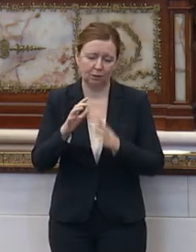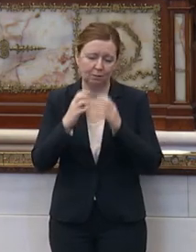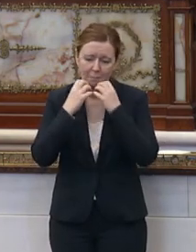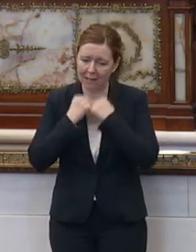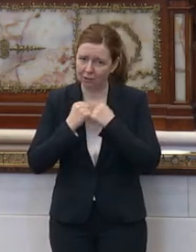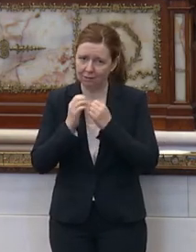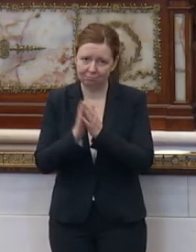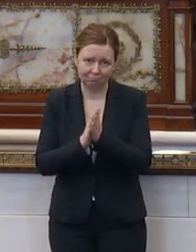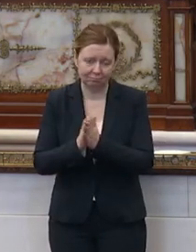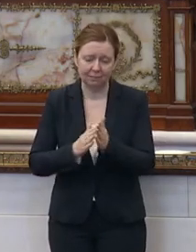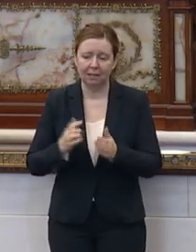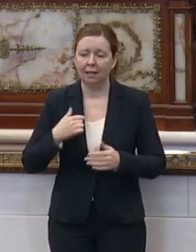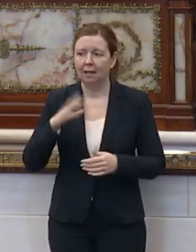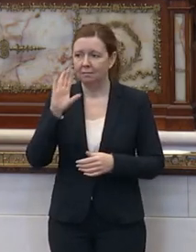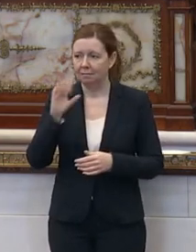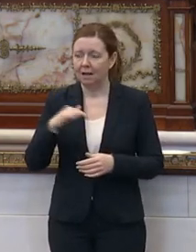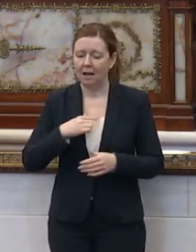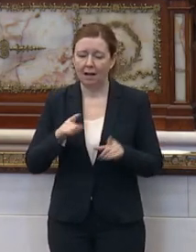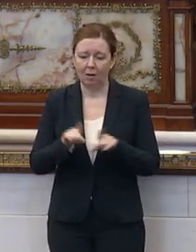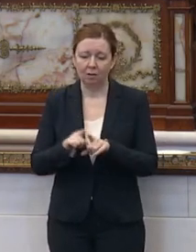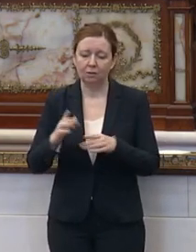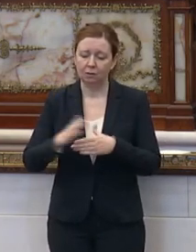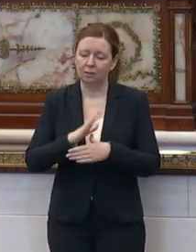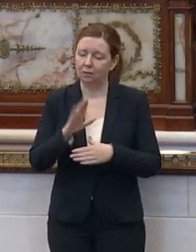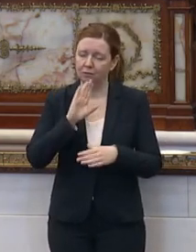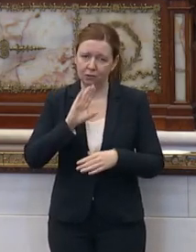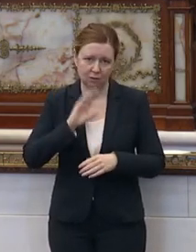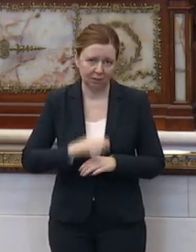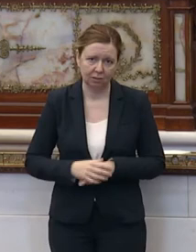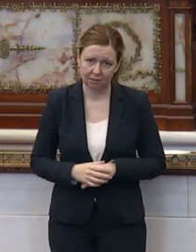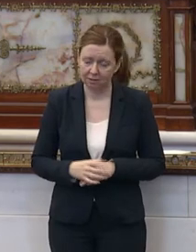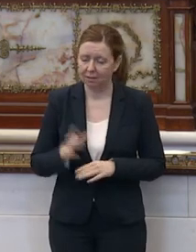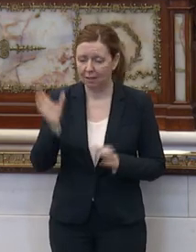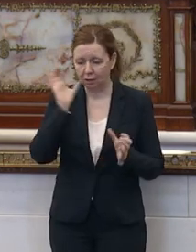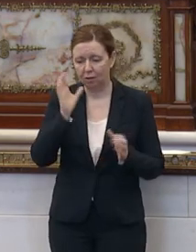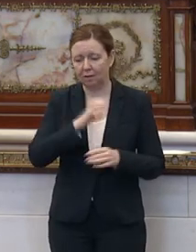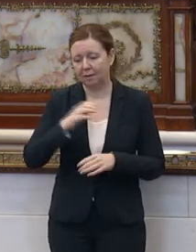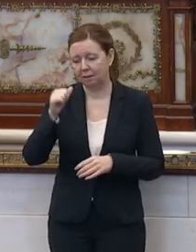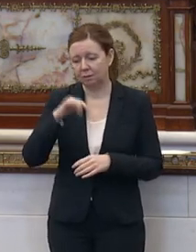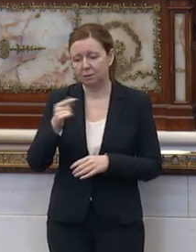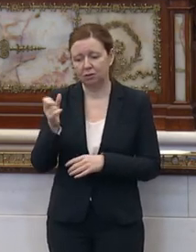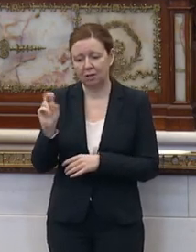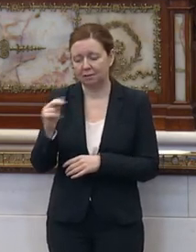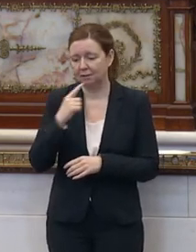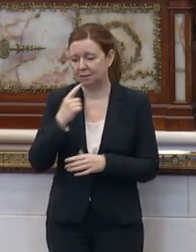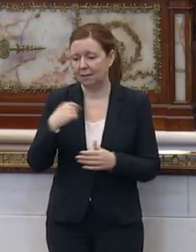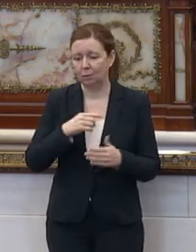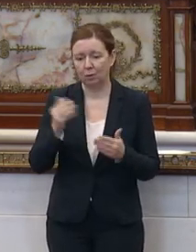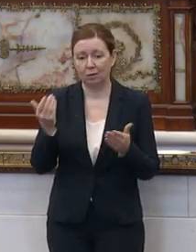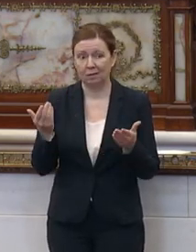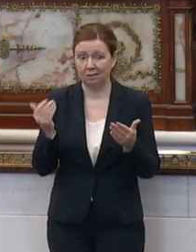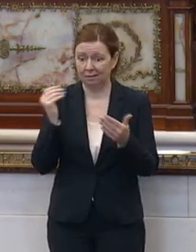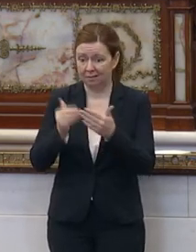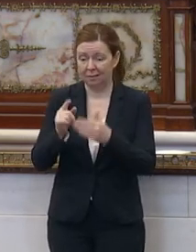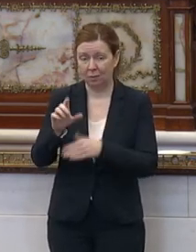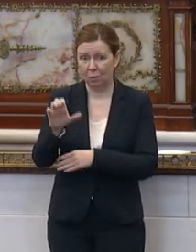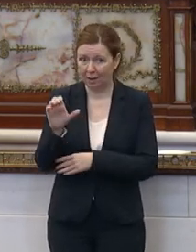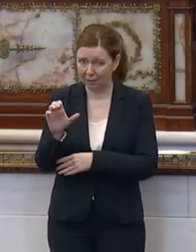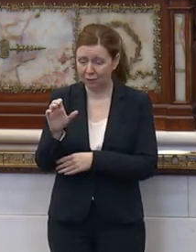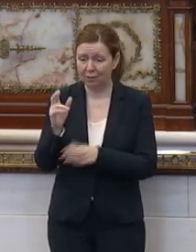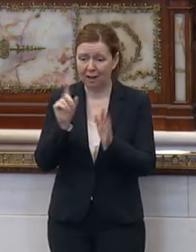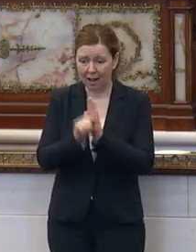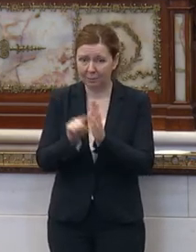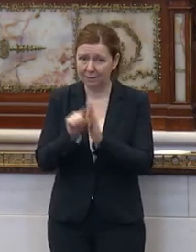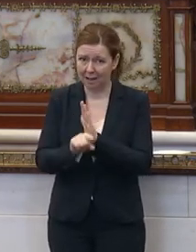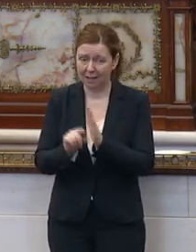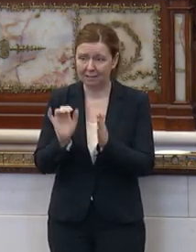passion. And you know, I also share your frustration. I heard Councilman Johnson say we're closing in on 100